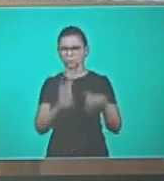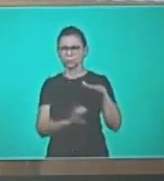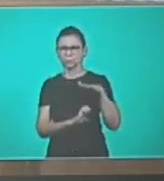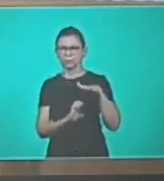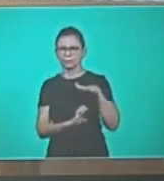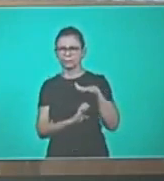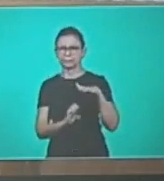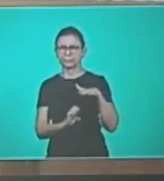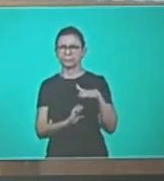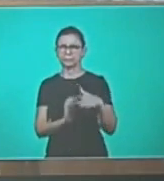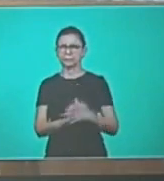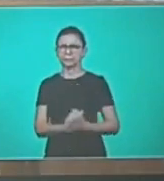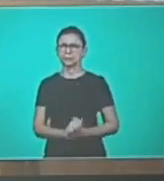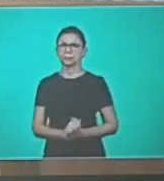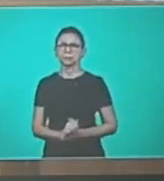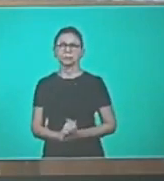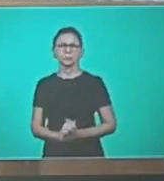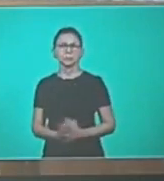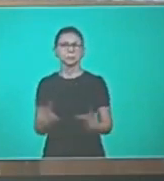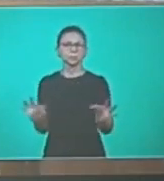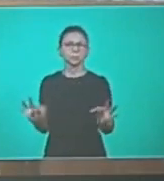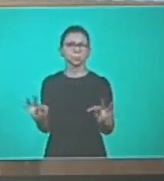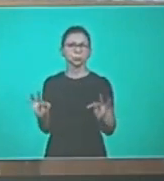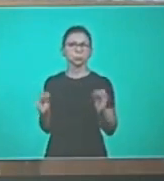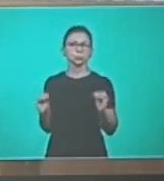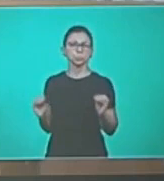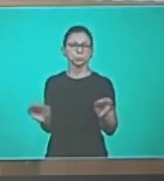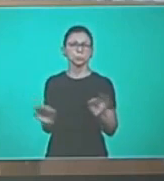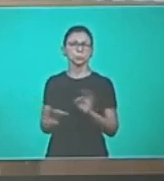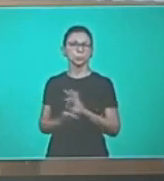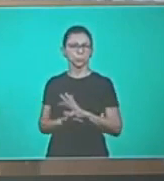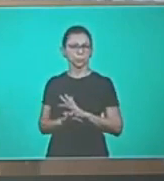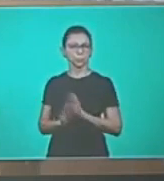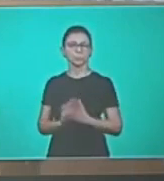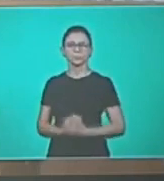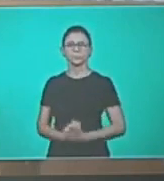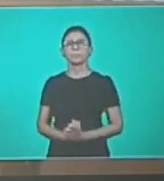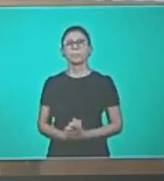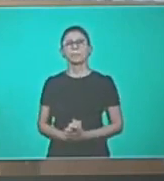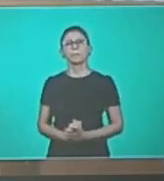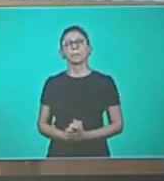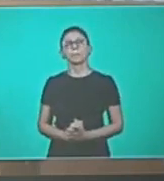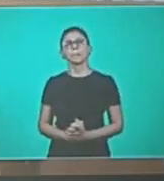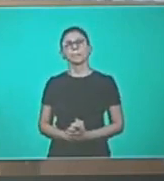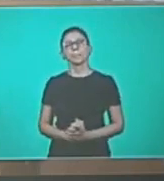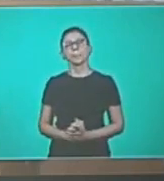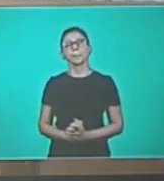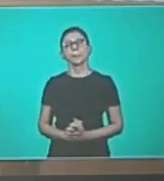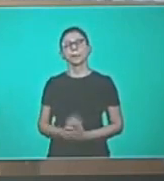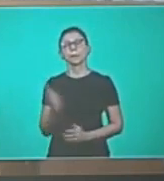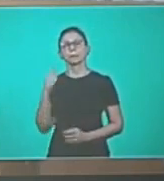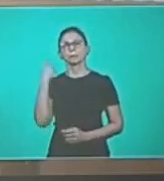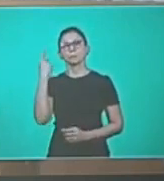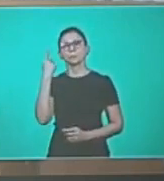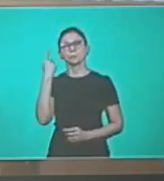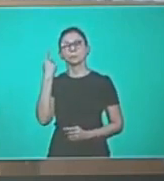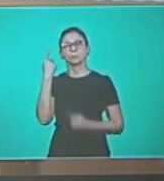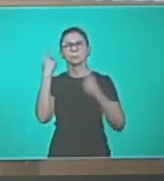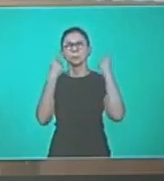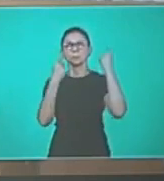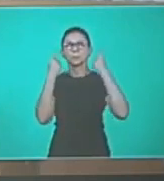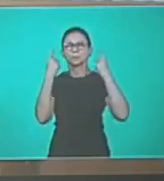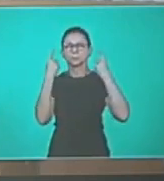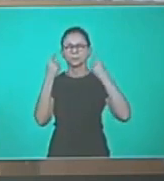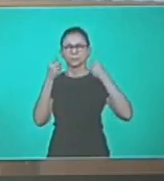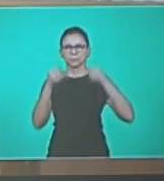and all the concessions in small cities will be reproducing. We like to